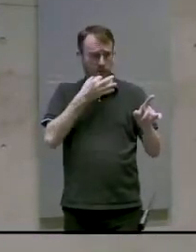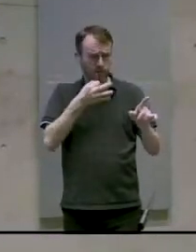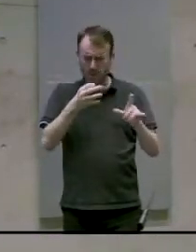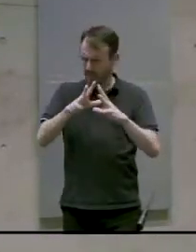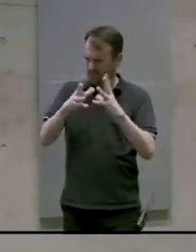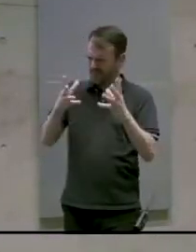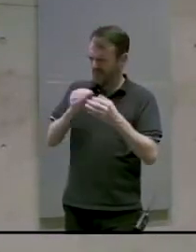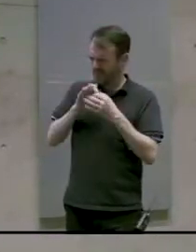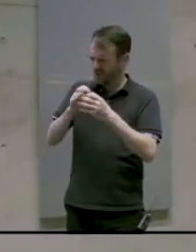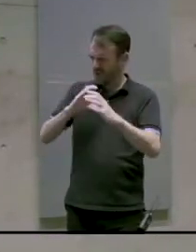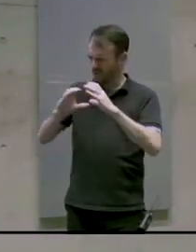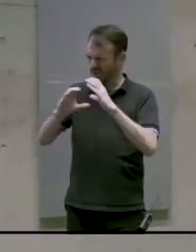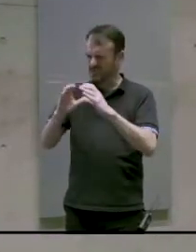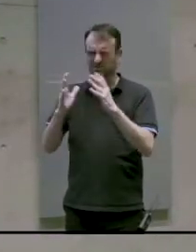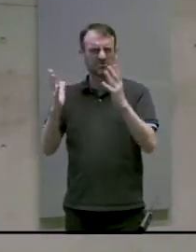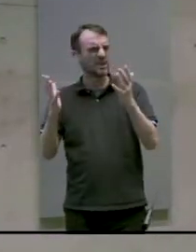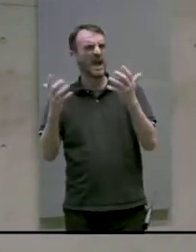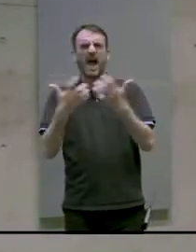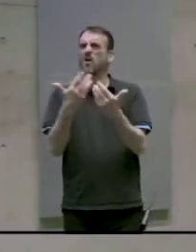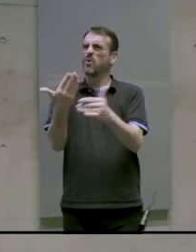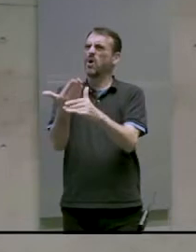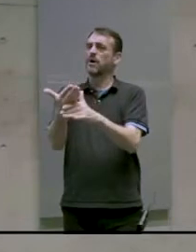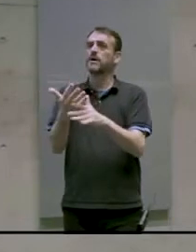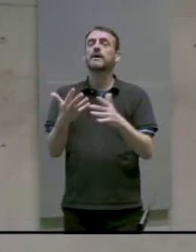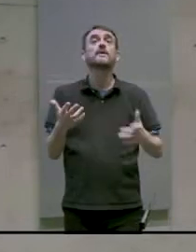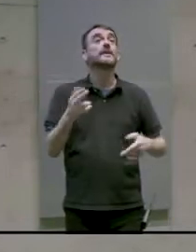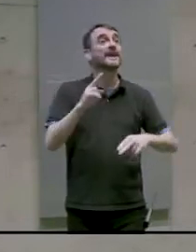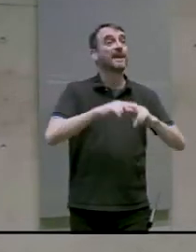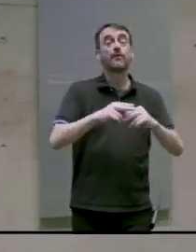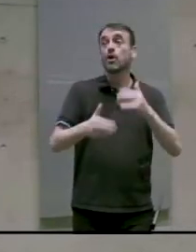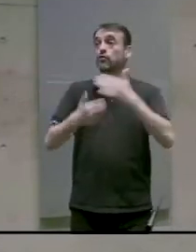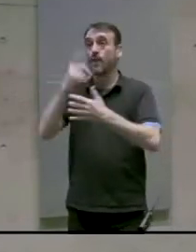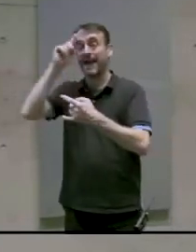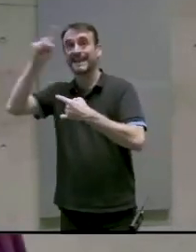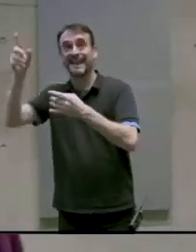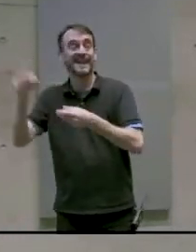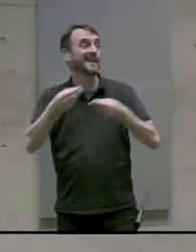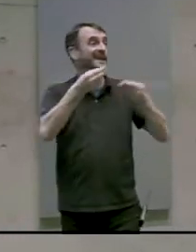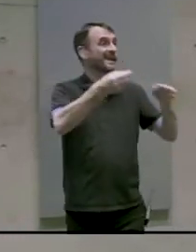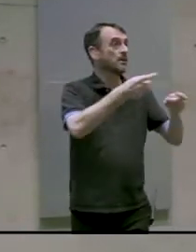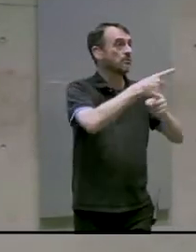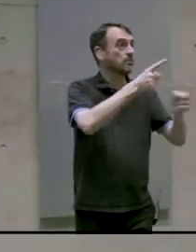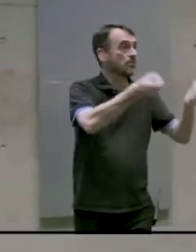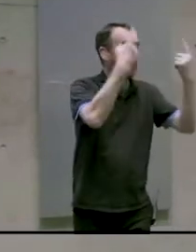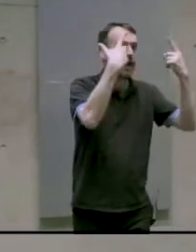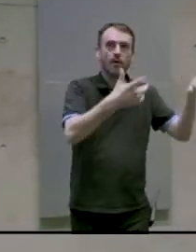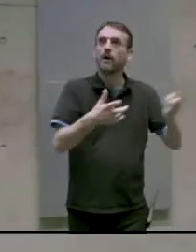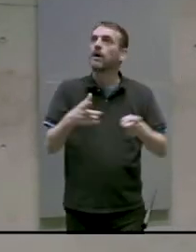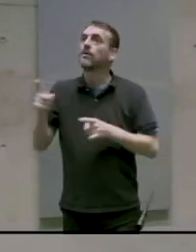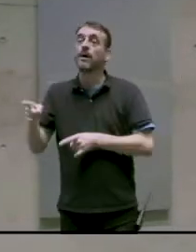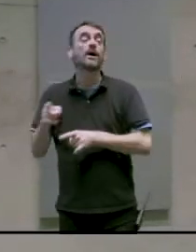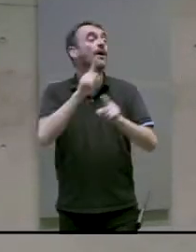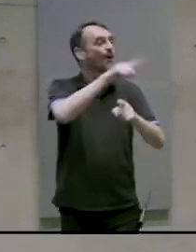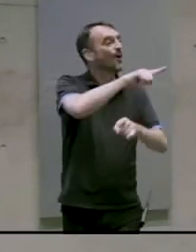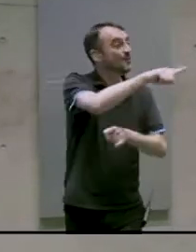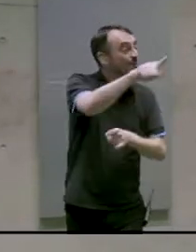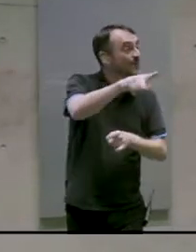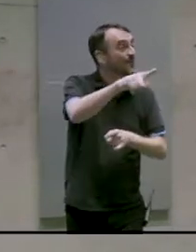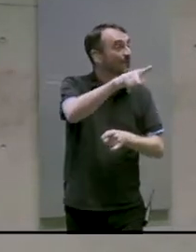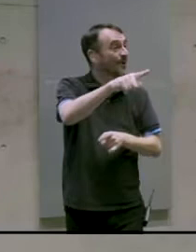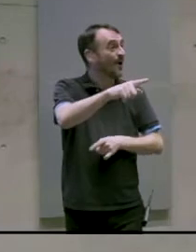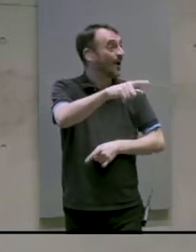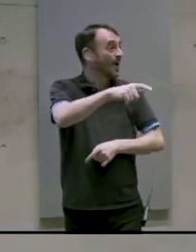think of a game. If I'd have come up with some like random new thing, people wouldn't have got it. If I go, you are Sherlock Holmes, guess what you're going to